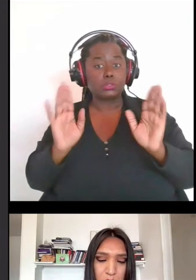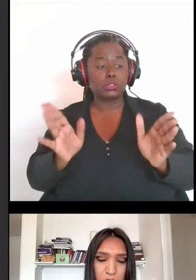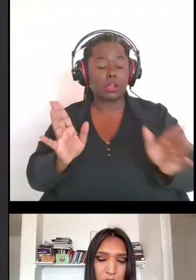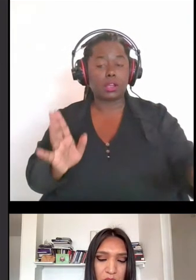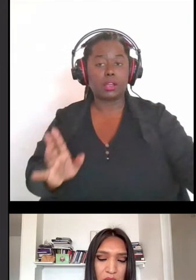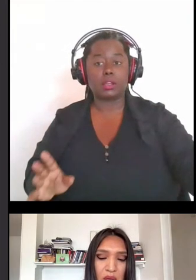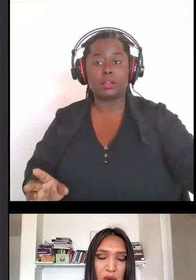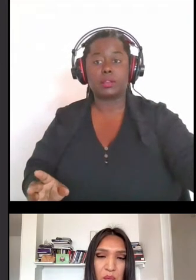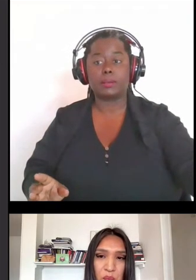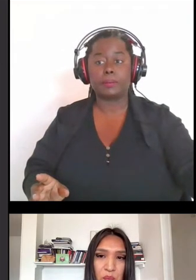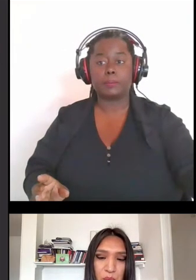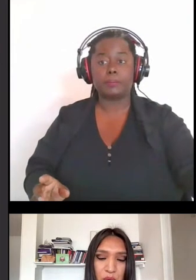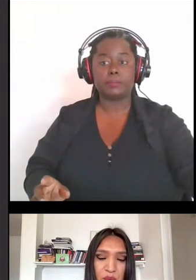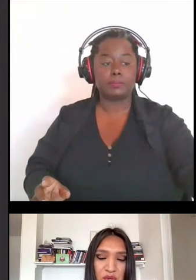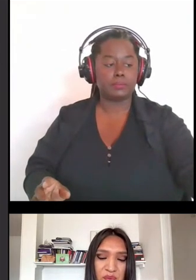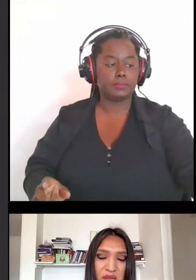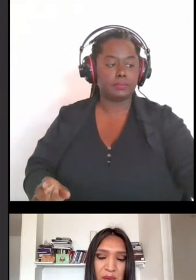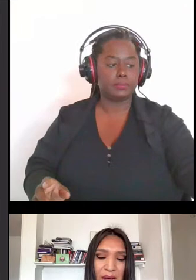images